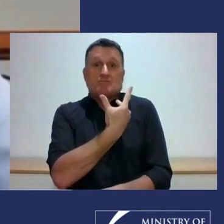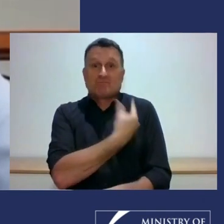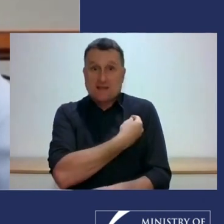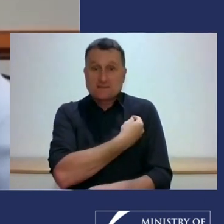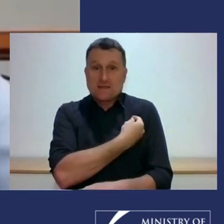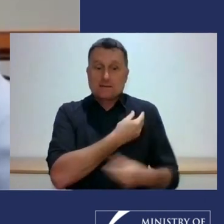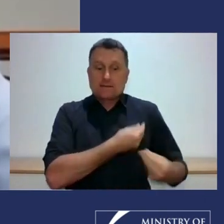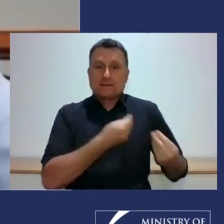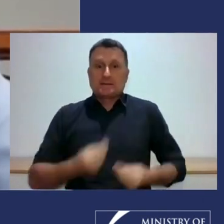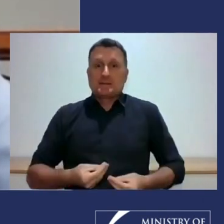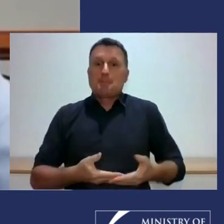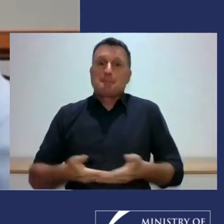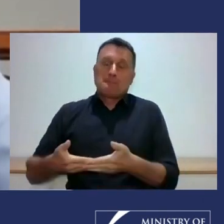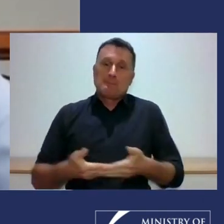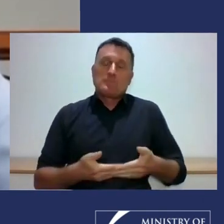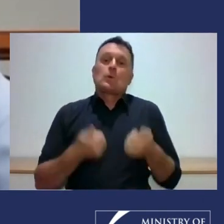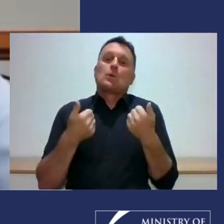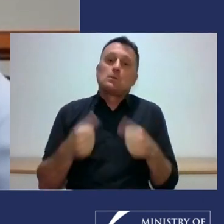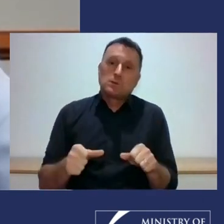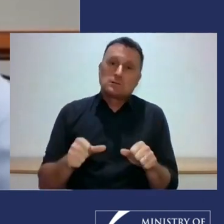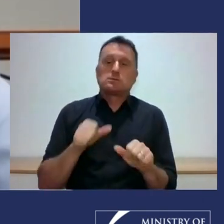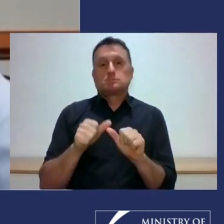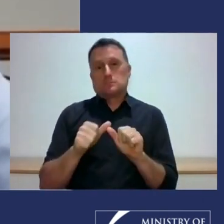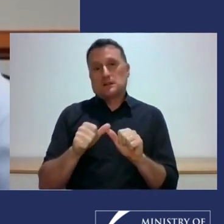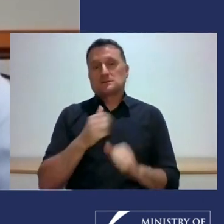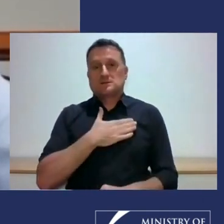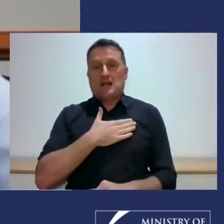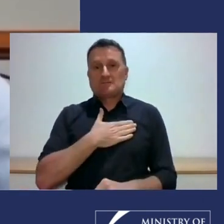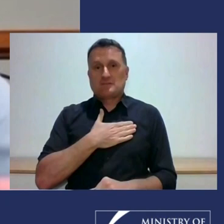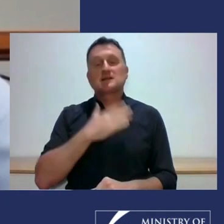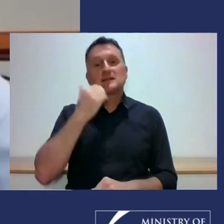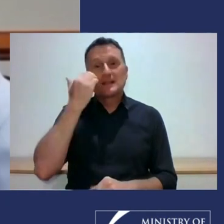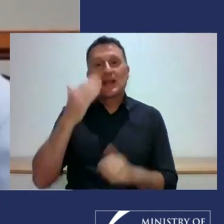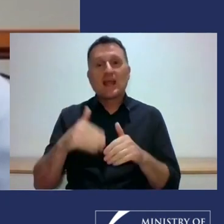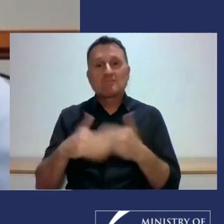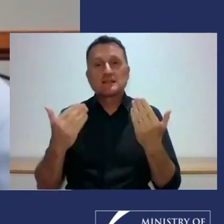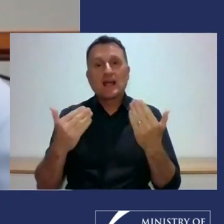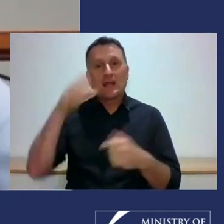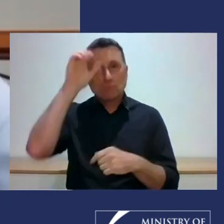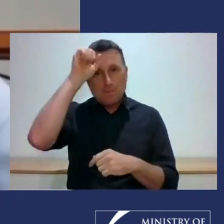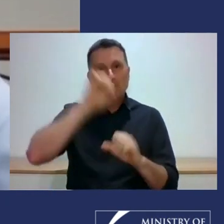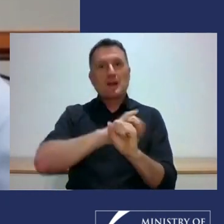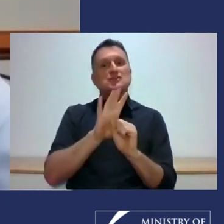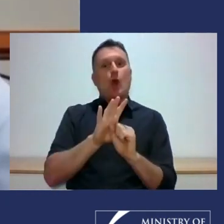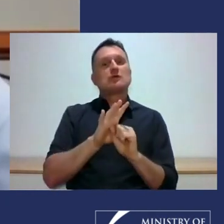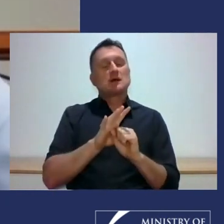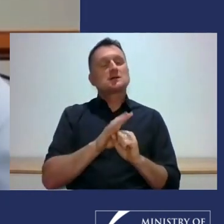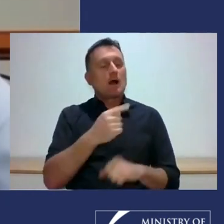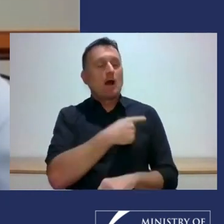being impacted by COVID. And every year they'll remember that. So I think just like that's what I would just say is